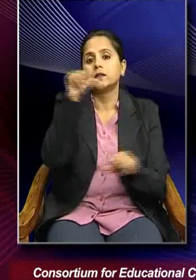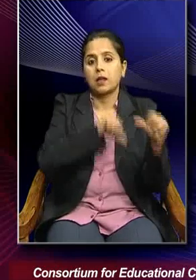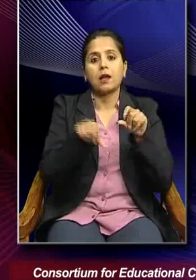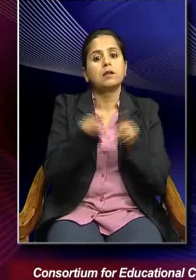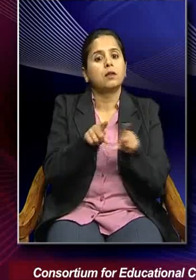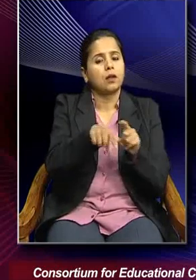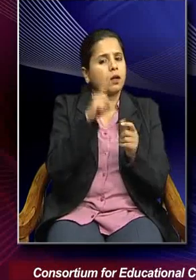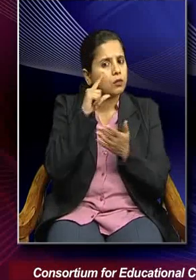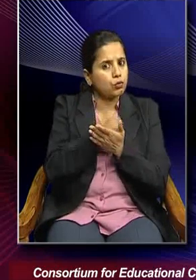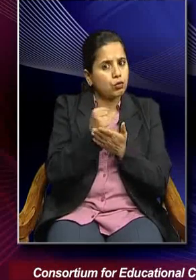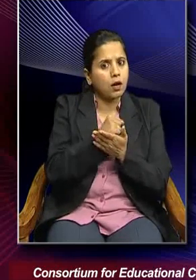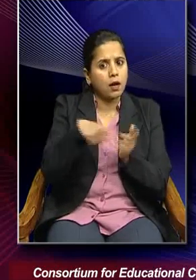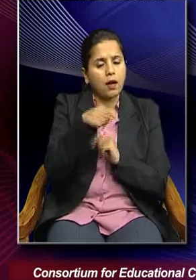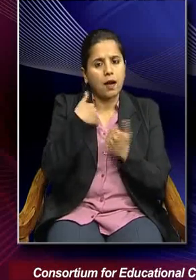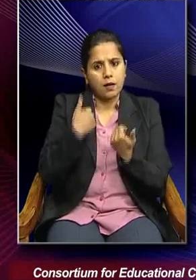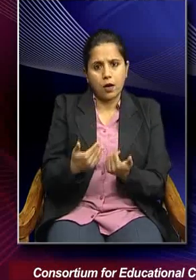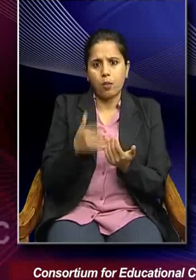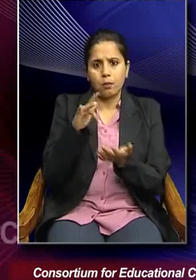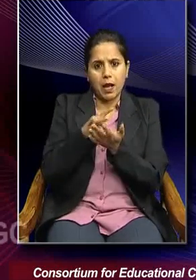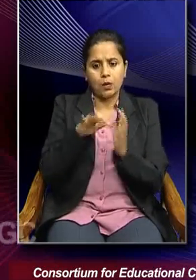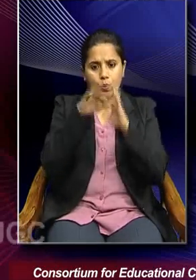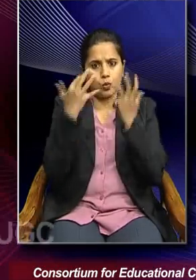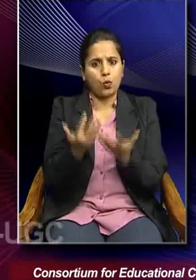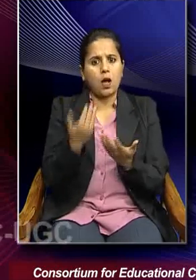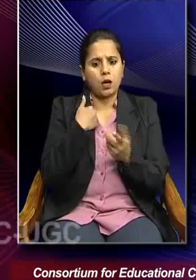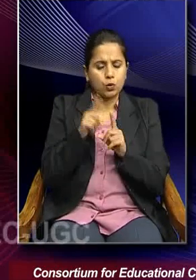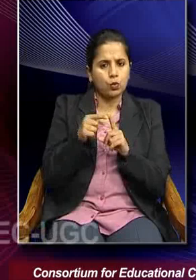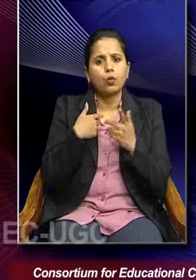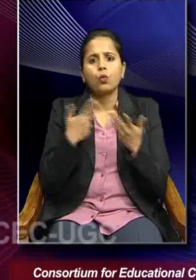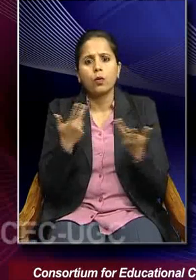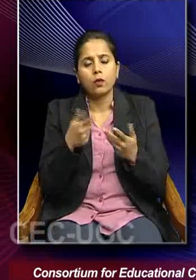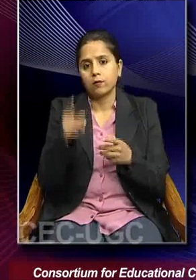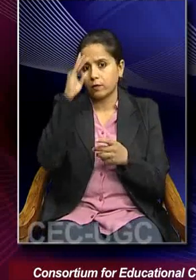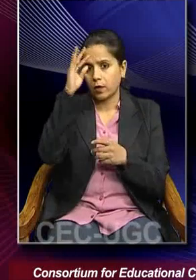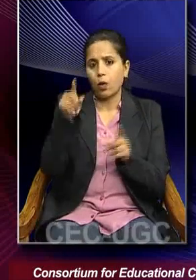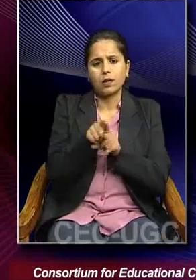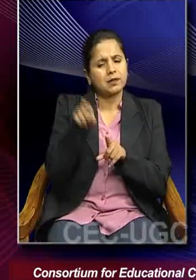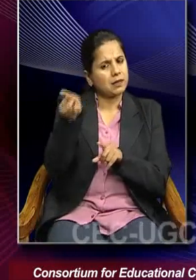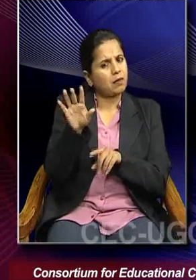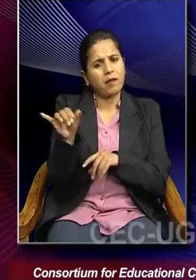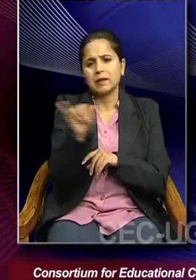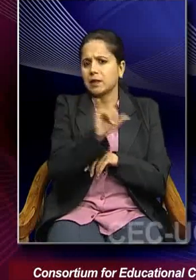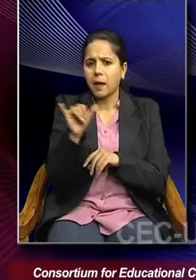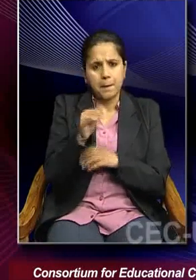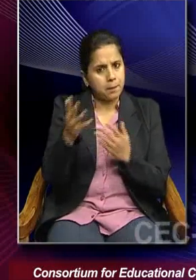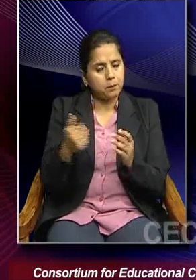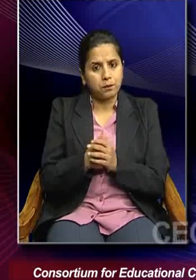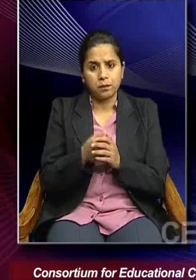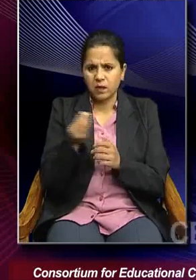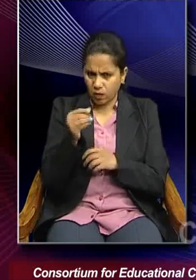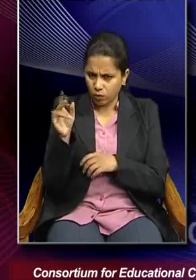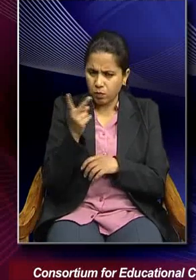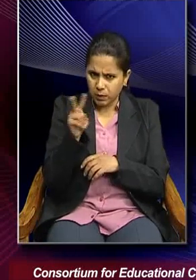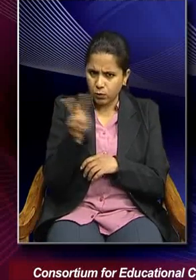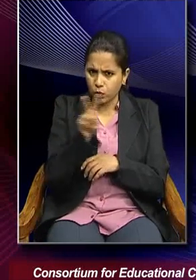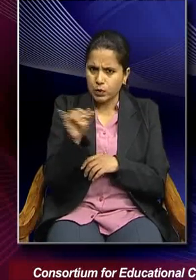to understand our place in this world. And even philosophy is doing that. So, are they same?